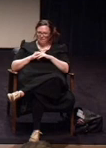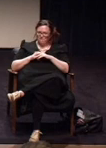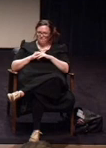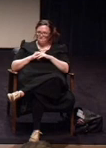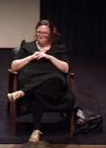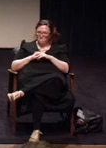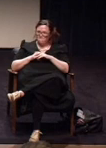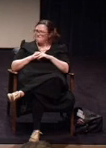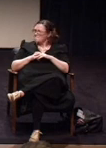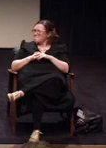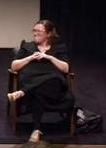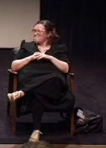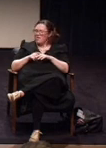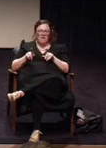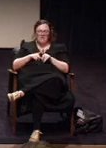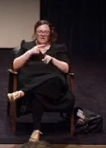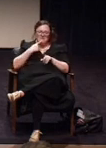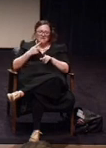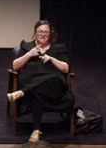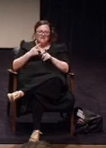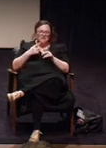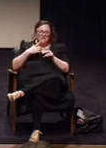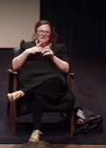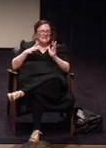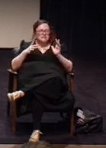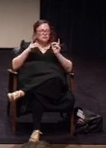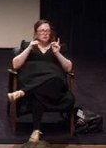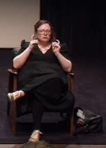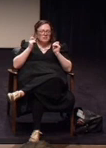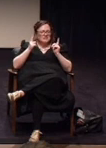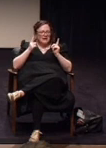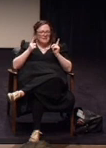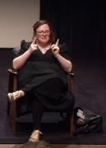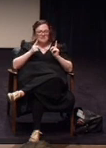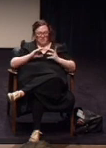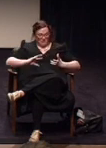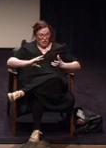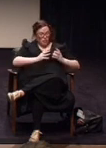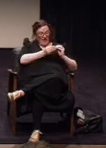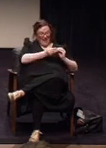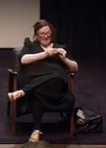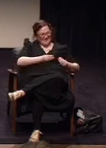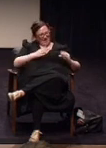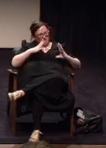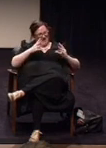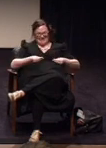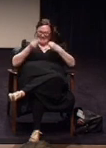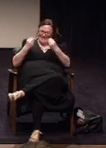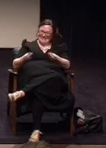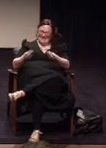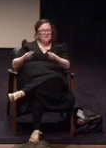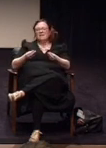As I said, realize it will never be complete. You have to adjust it. You have to be flexible about